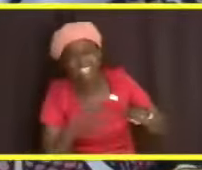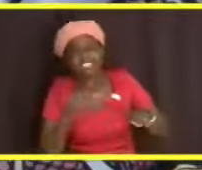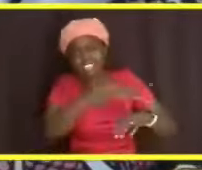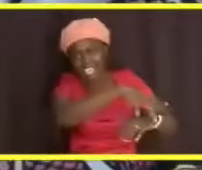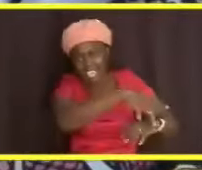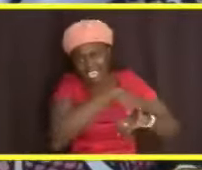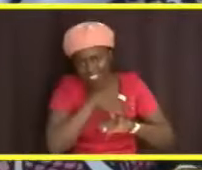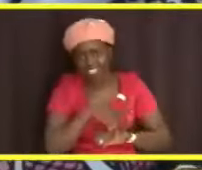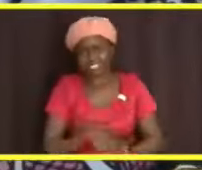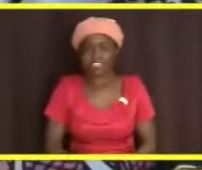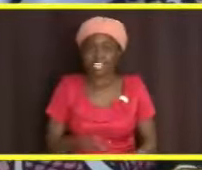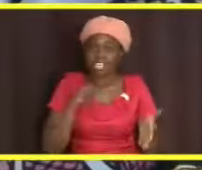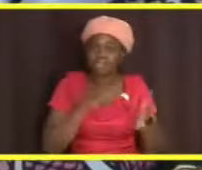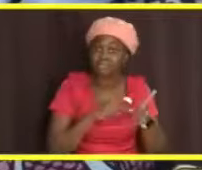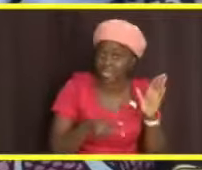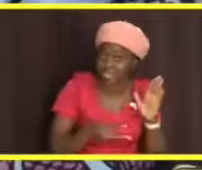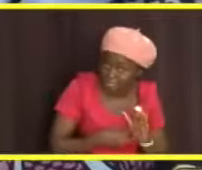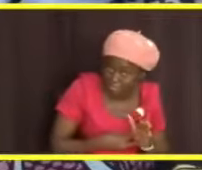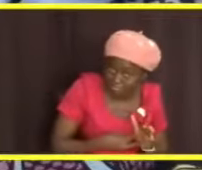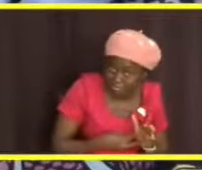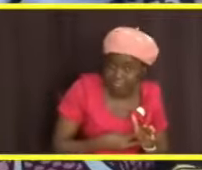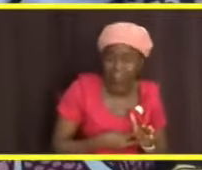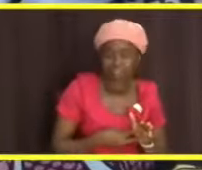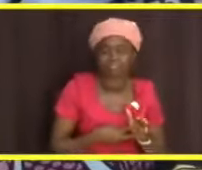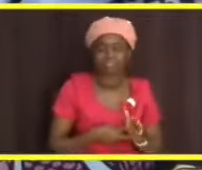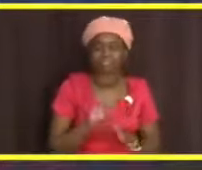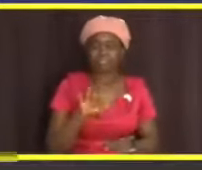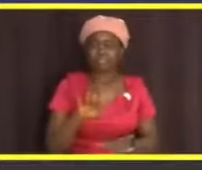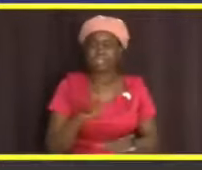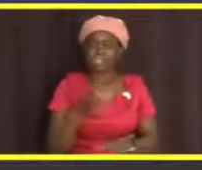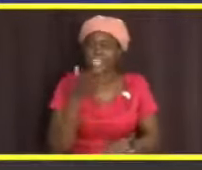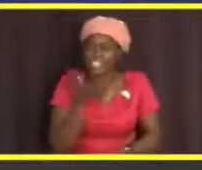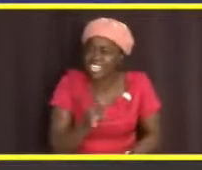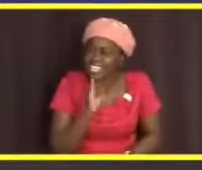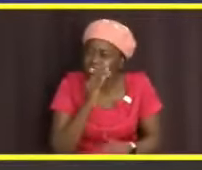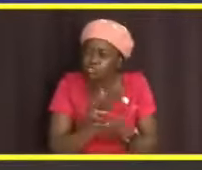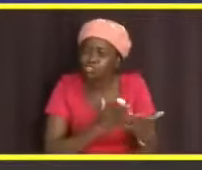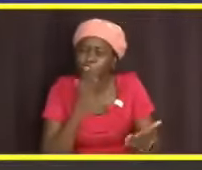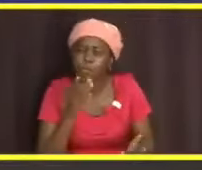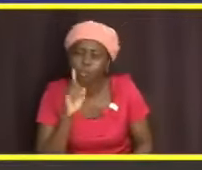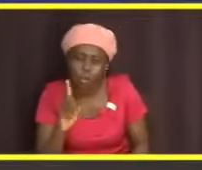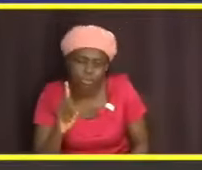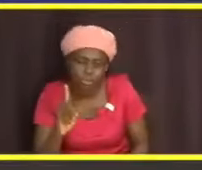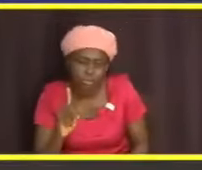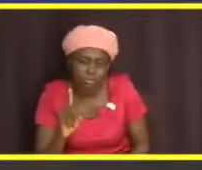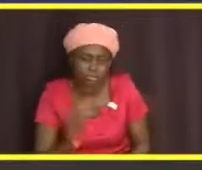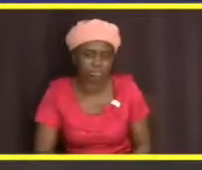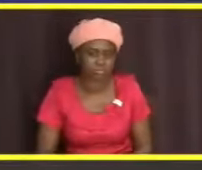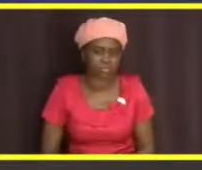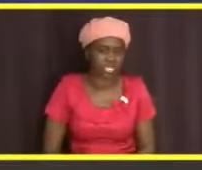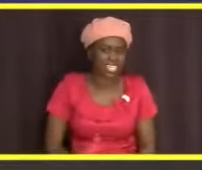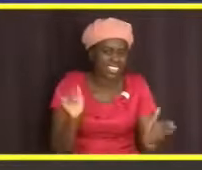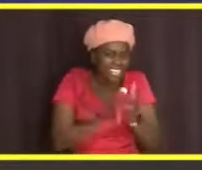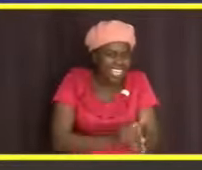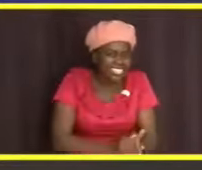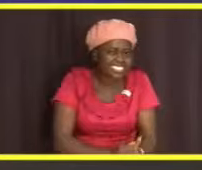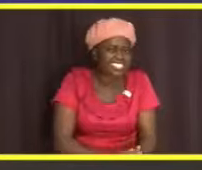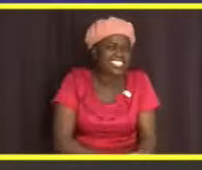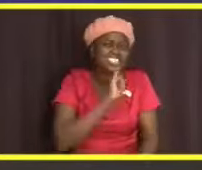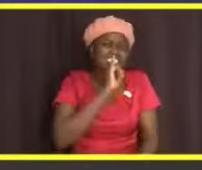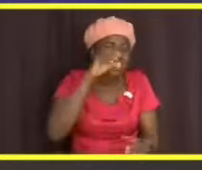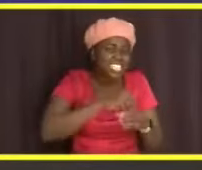earth. In other words, there is someone who is in control of